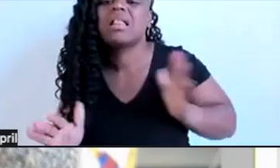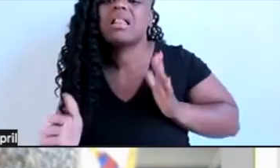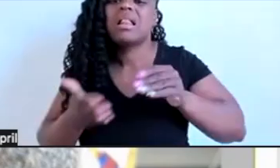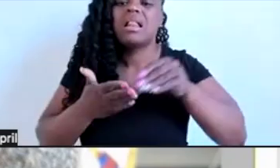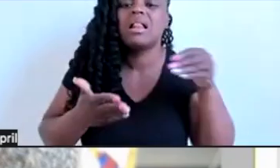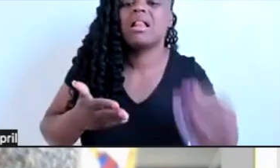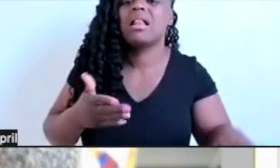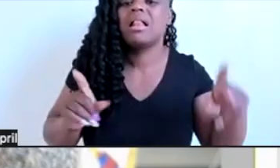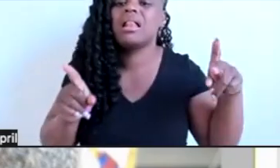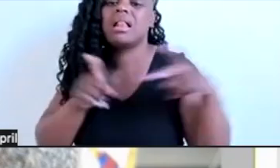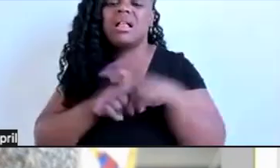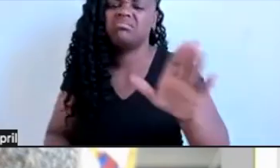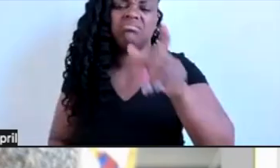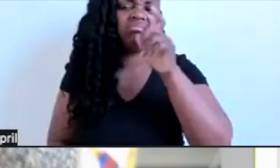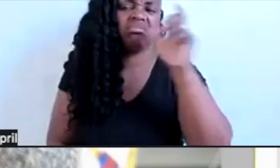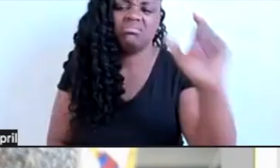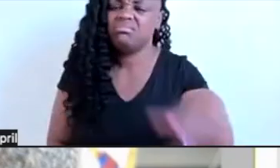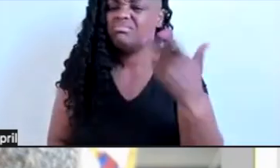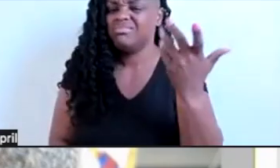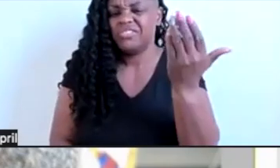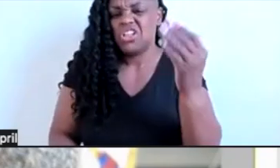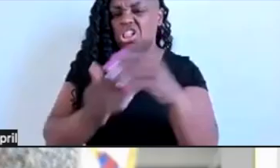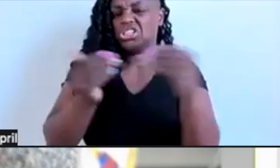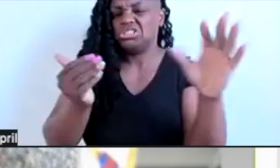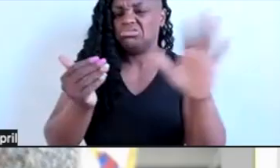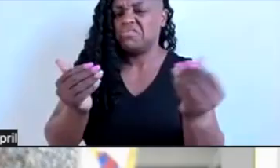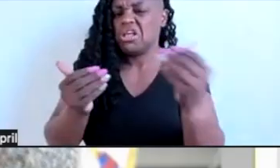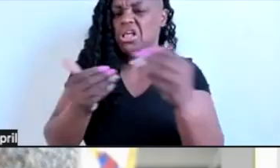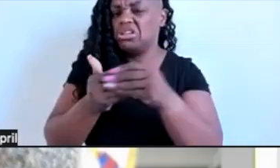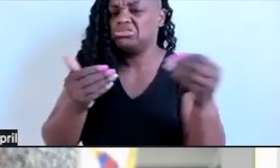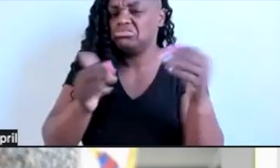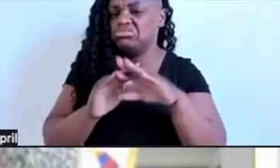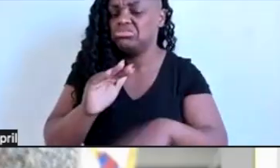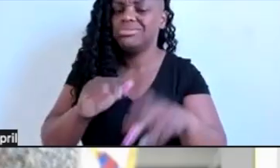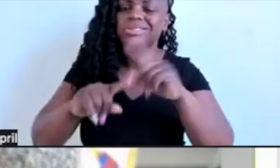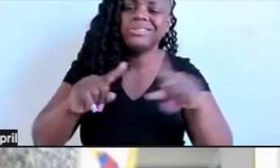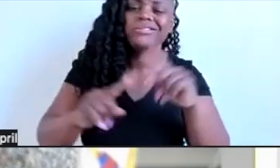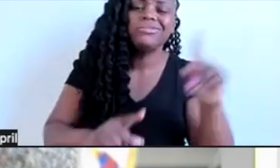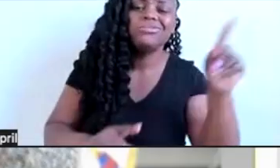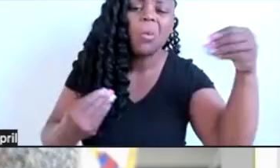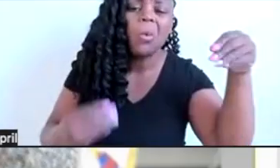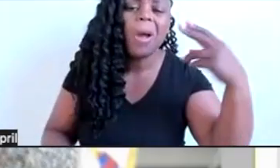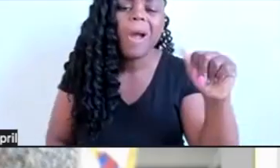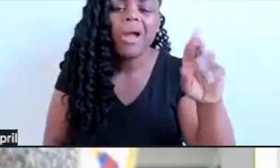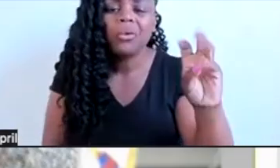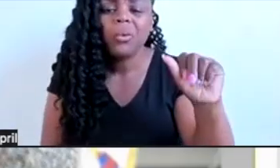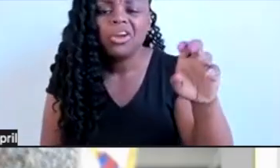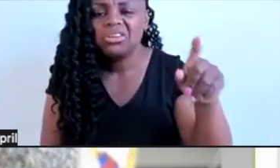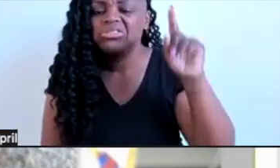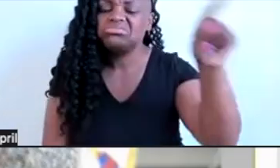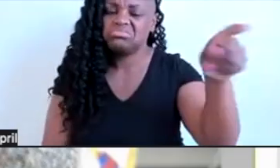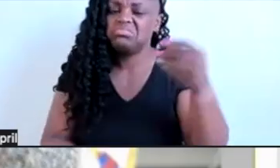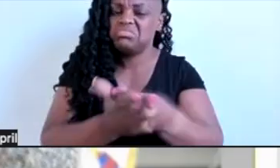at discount hardware stores and yard sales. If you want to keep the wrench by the meter, put it in a Ziploc